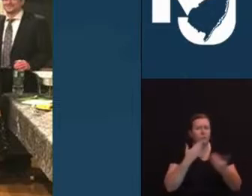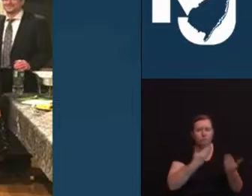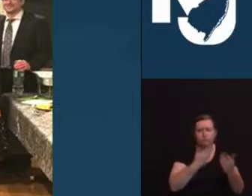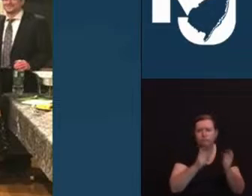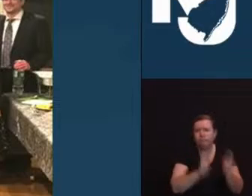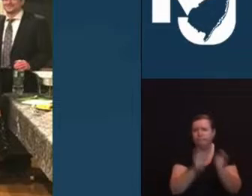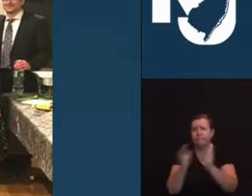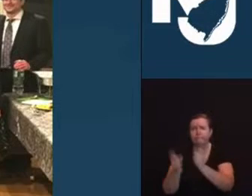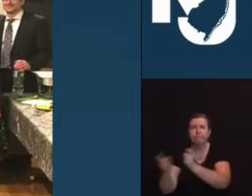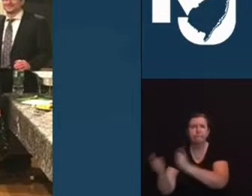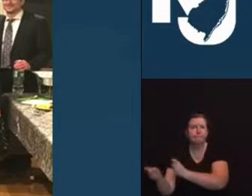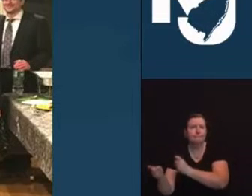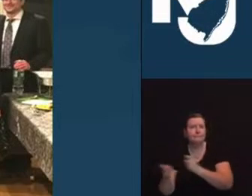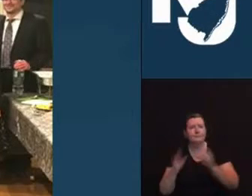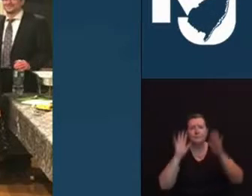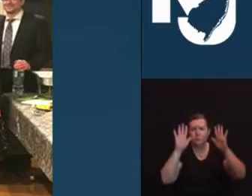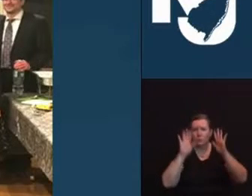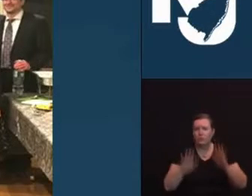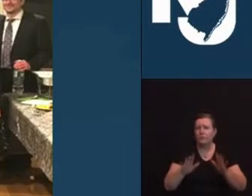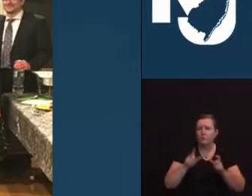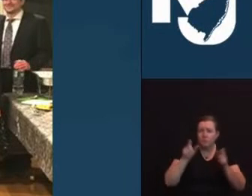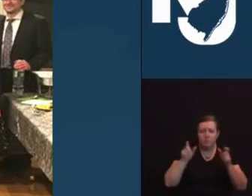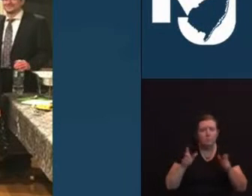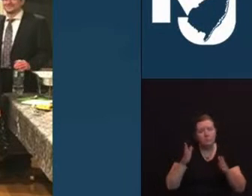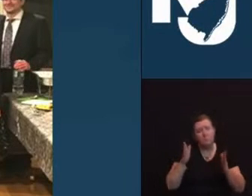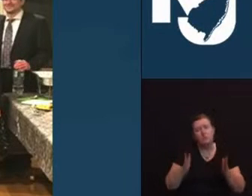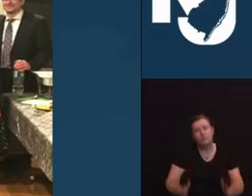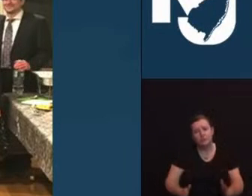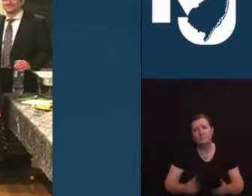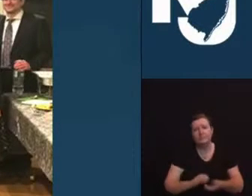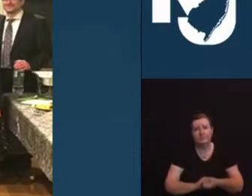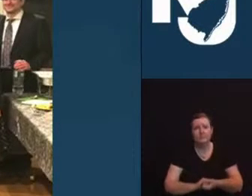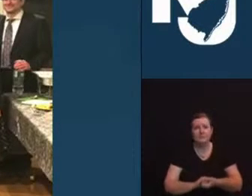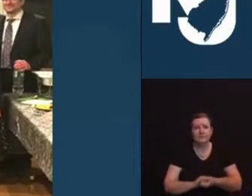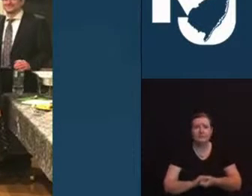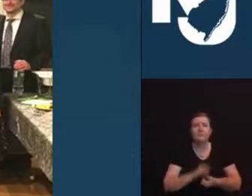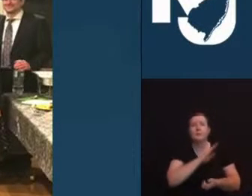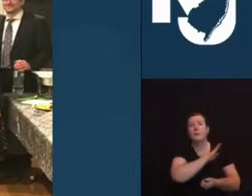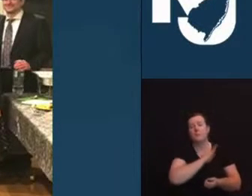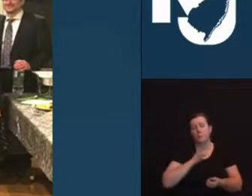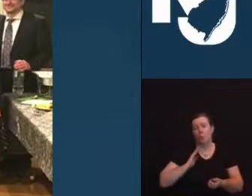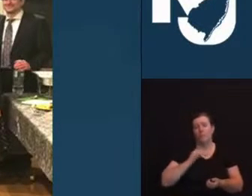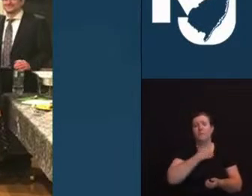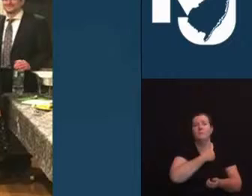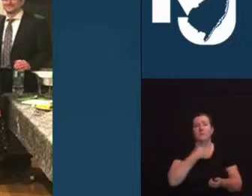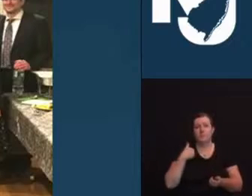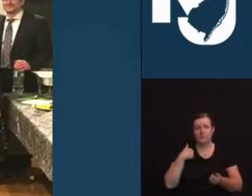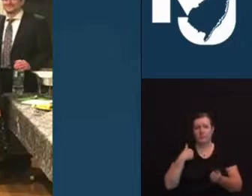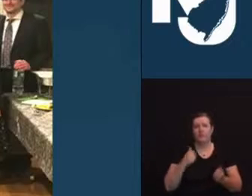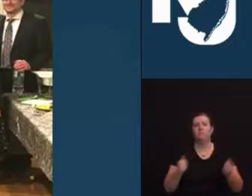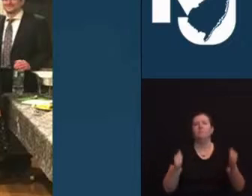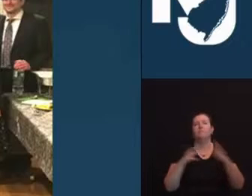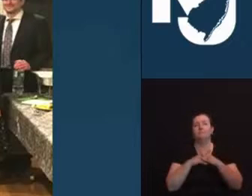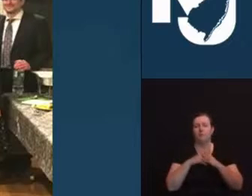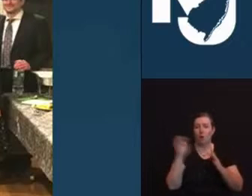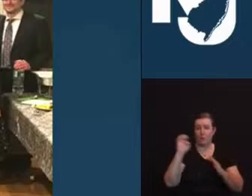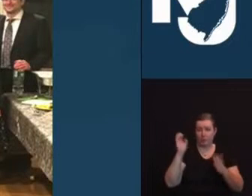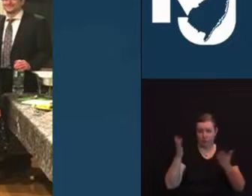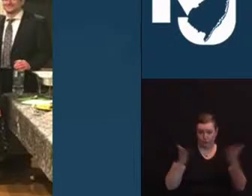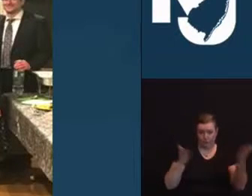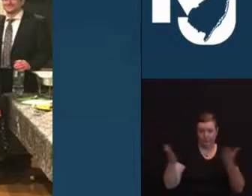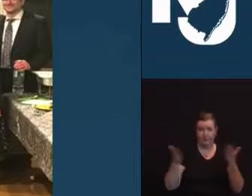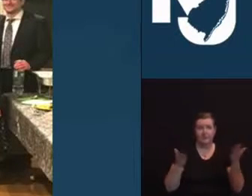was a founding board member of the Hatzalah of Passaic and Clifton Emergency Services, which has been a critical link to health